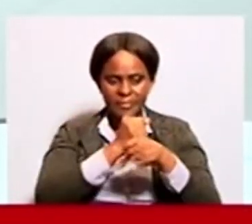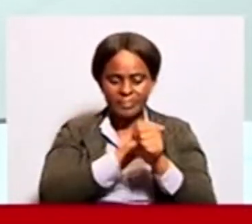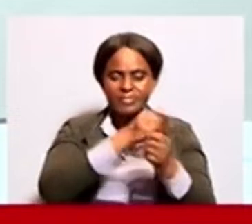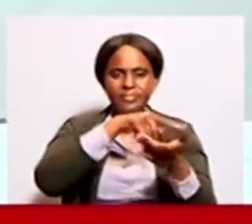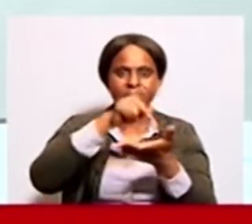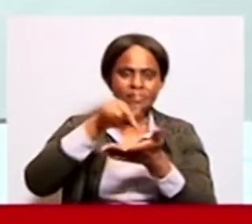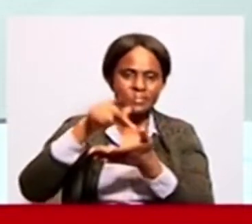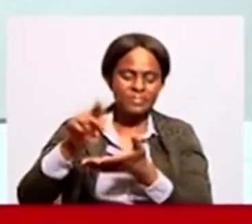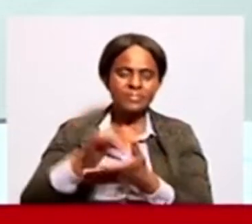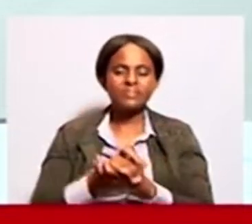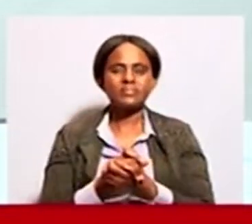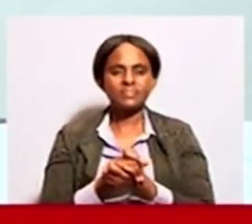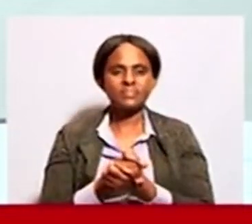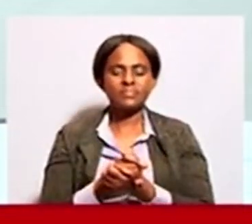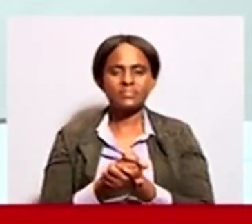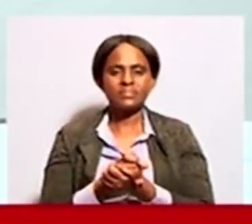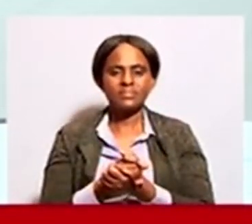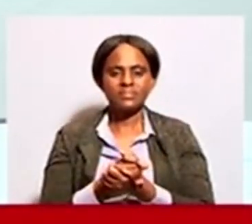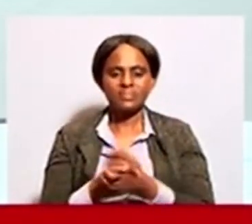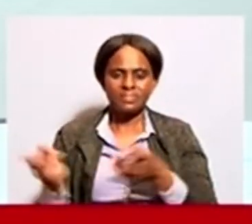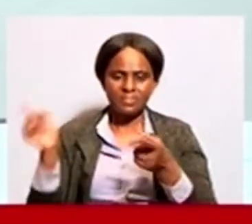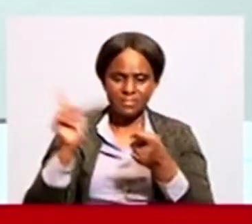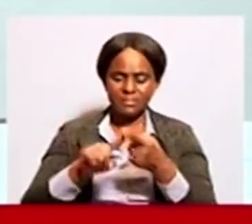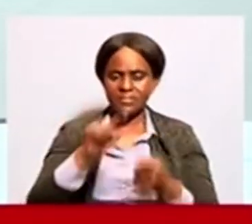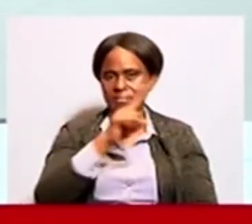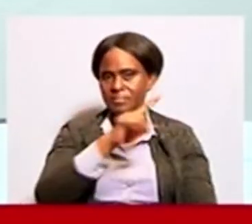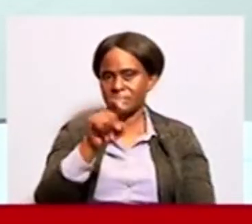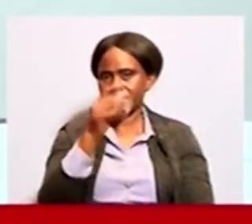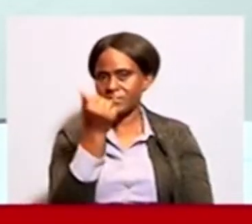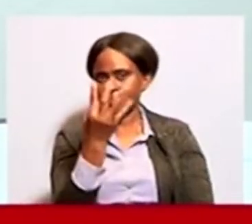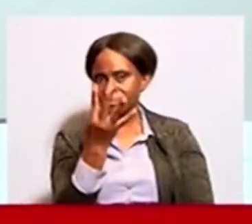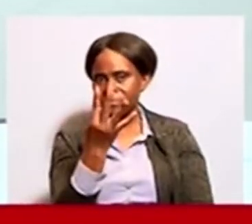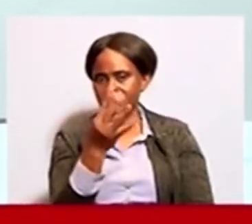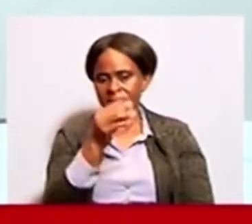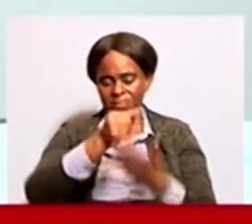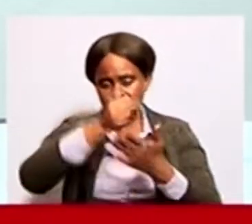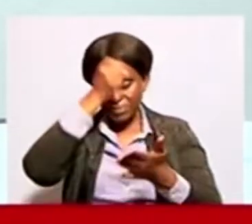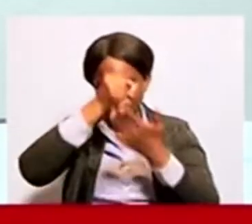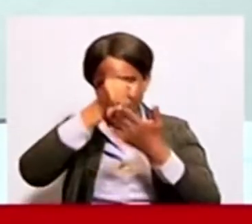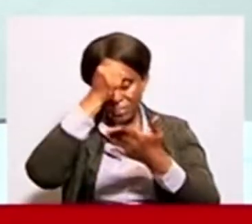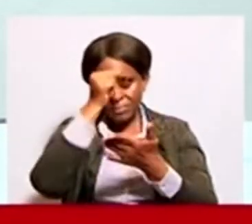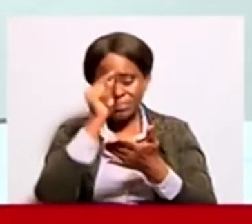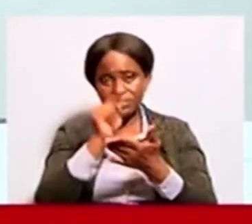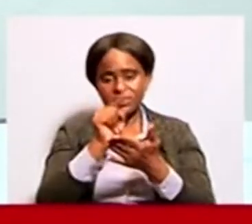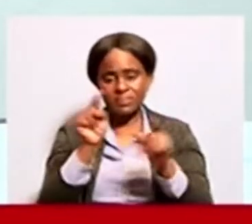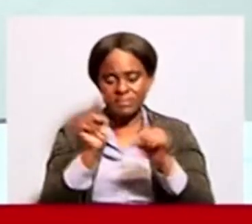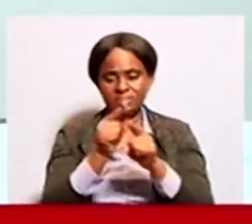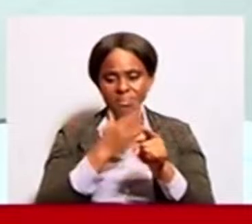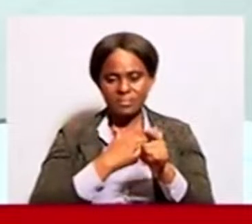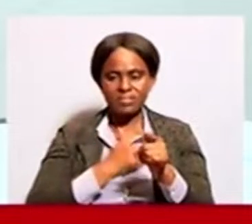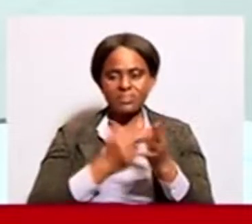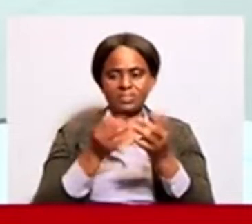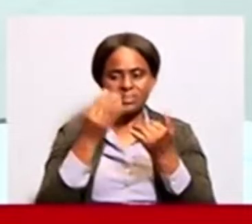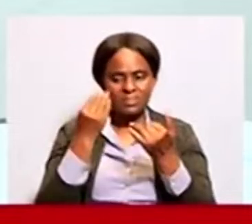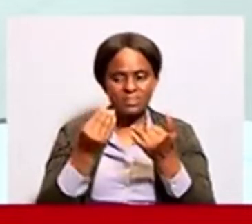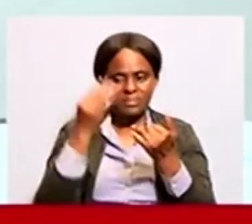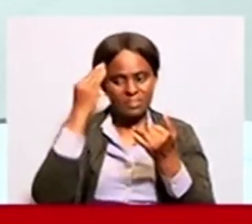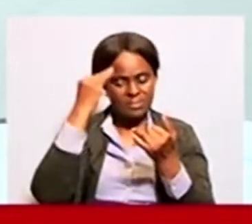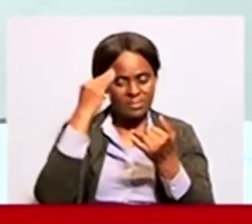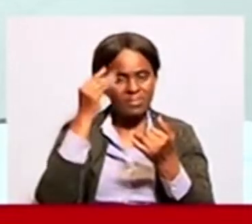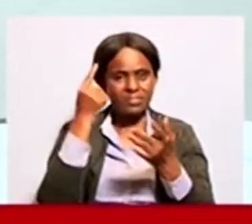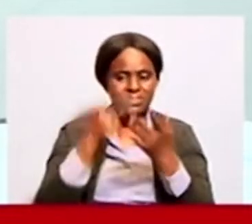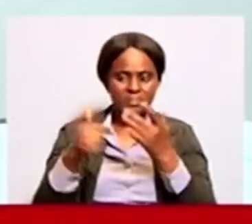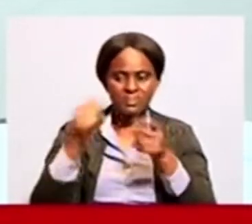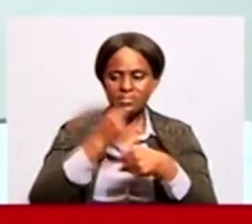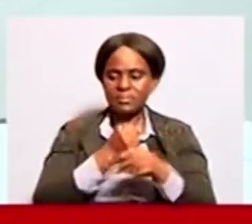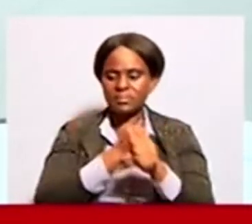for up to 114 students. So I want to find out at which point did you make